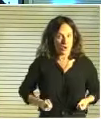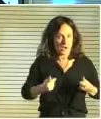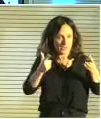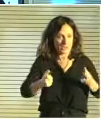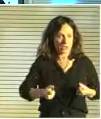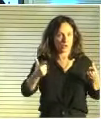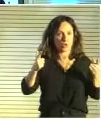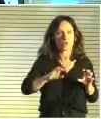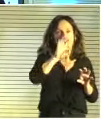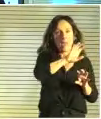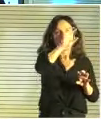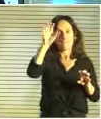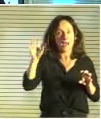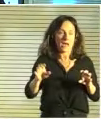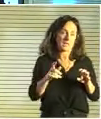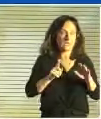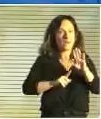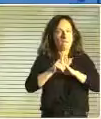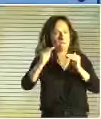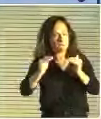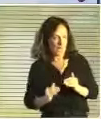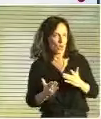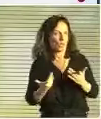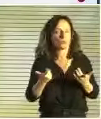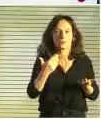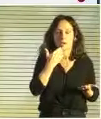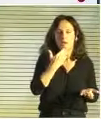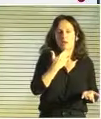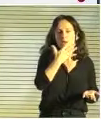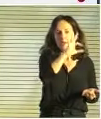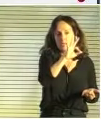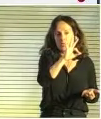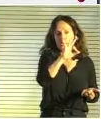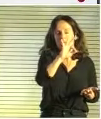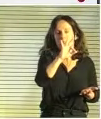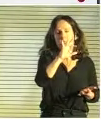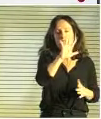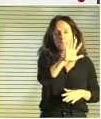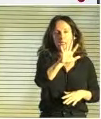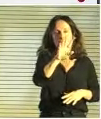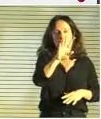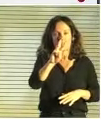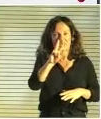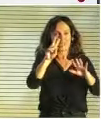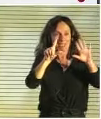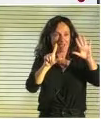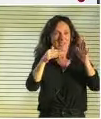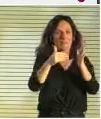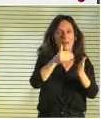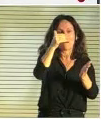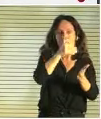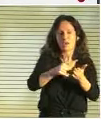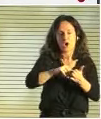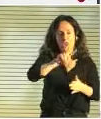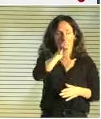countries, it's $536 billion US. And if you see on the same level,